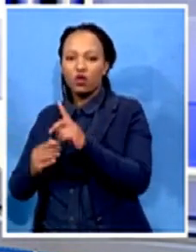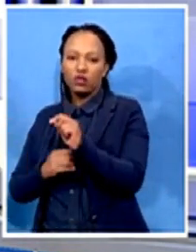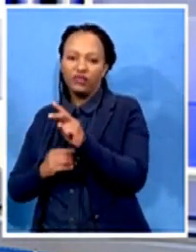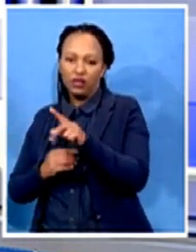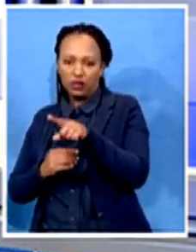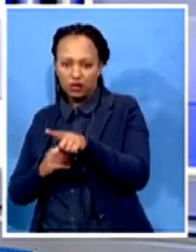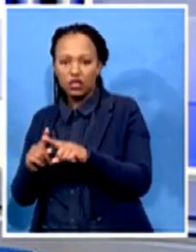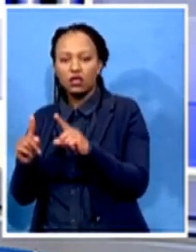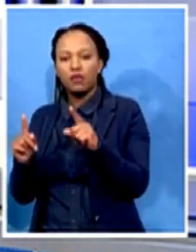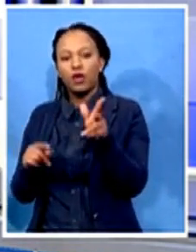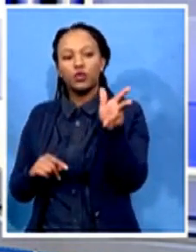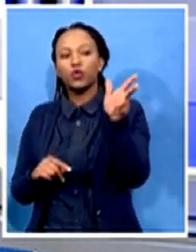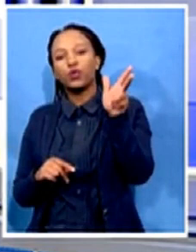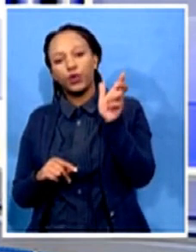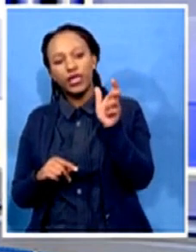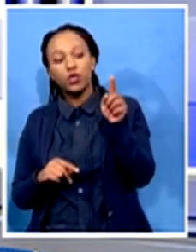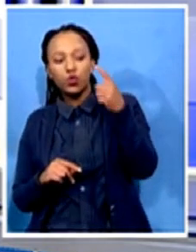to get your take, reprimand.